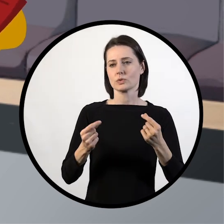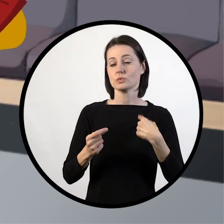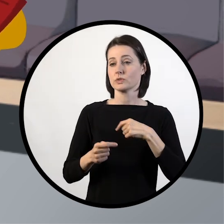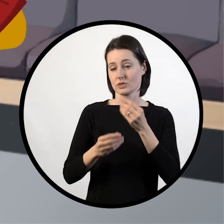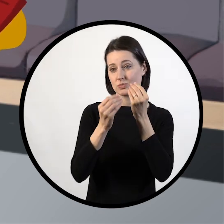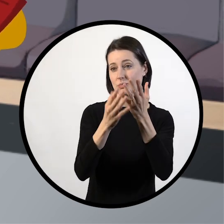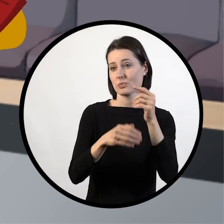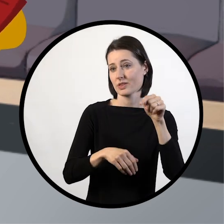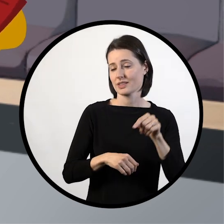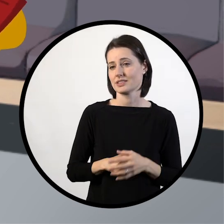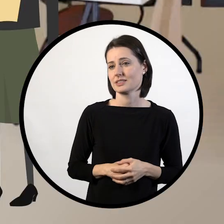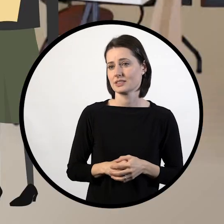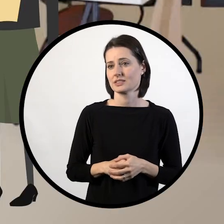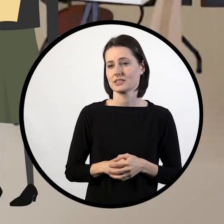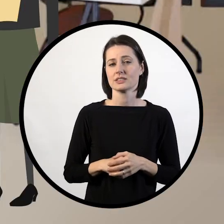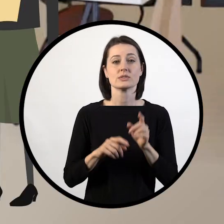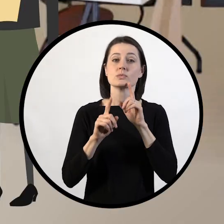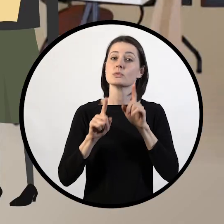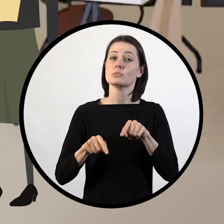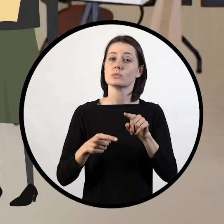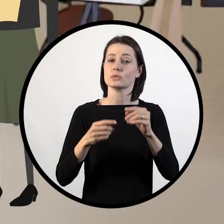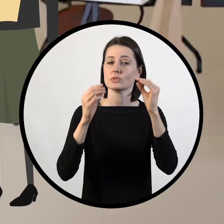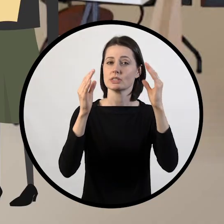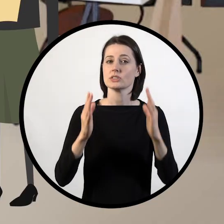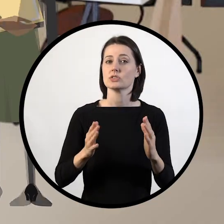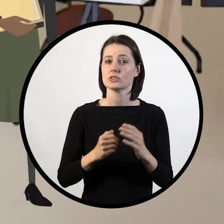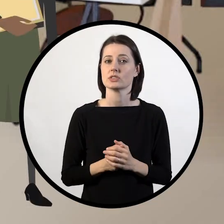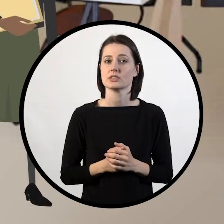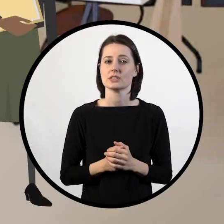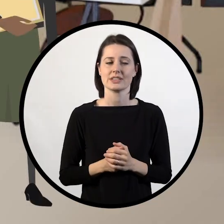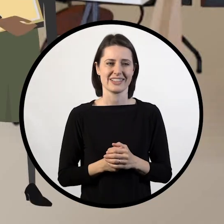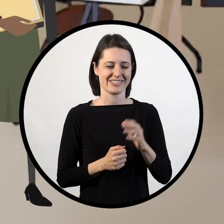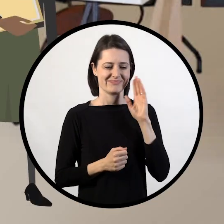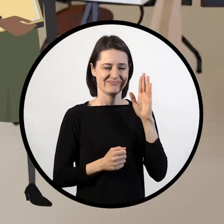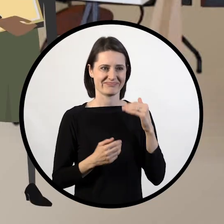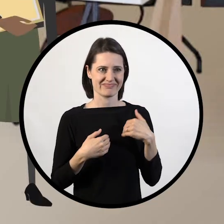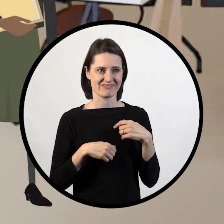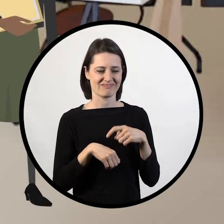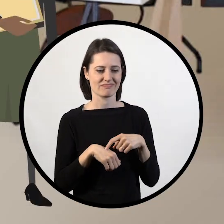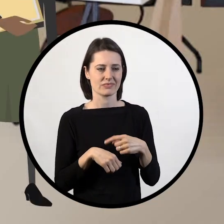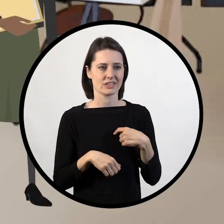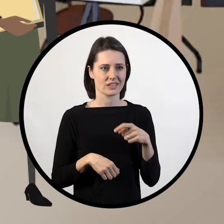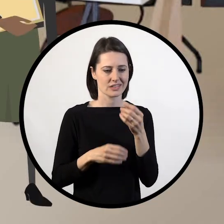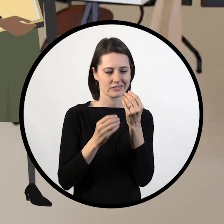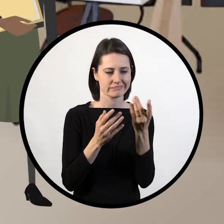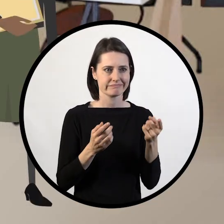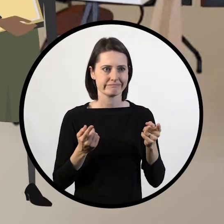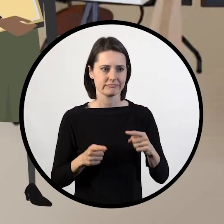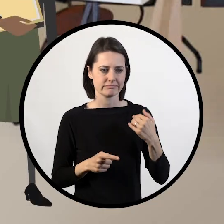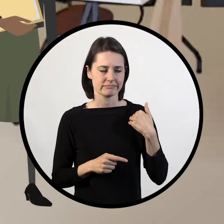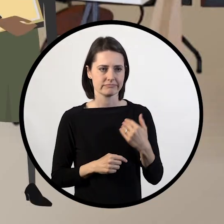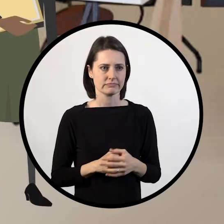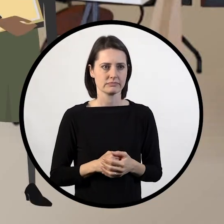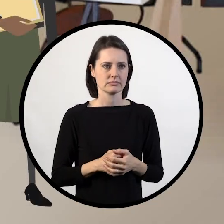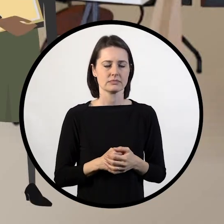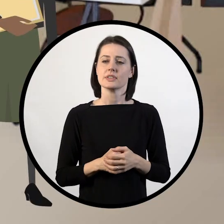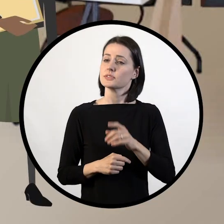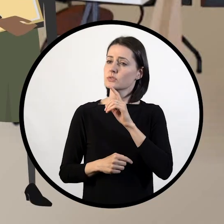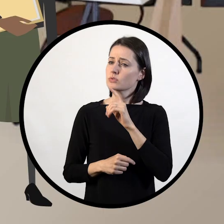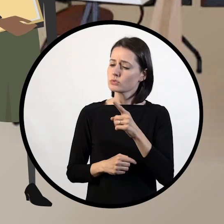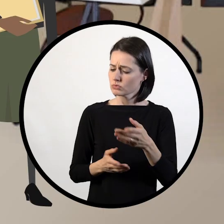to report this. Report to a teacher. Hi, do you have a minute? I need to tell you about something that